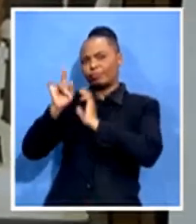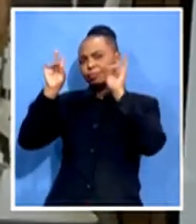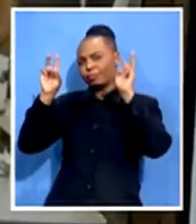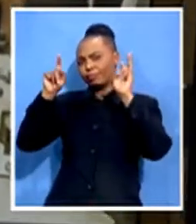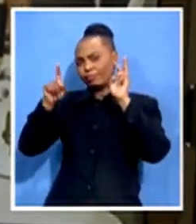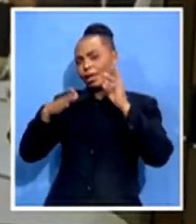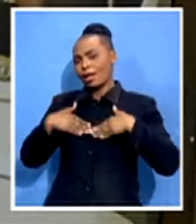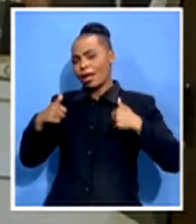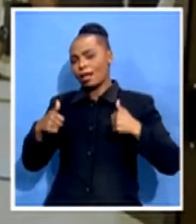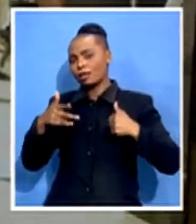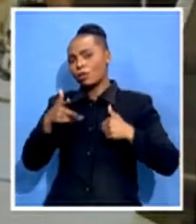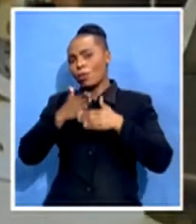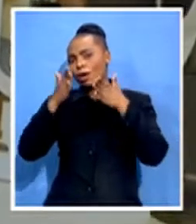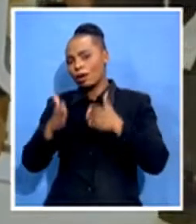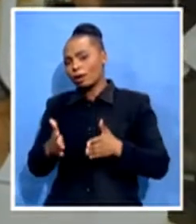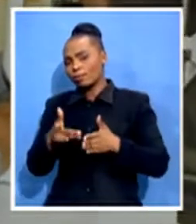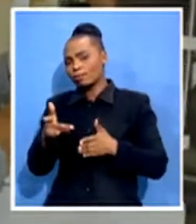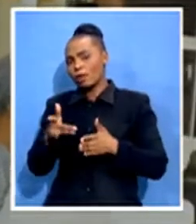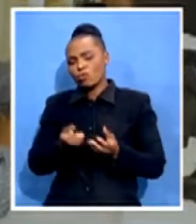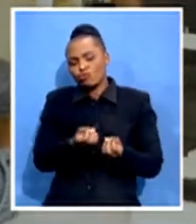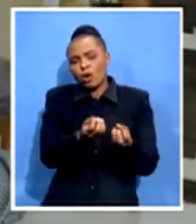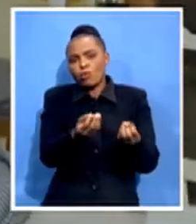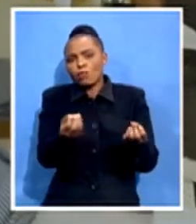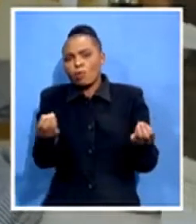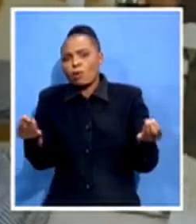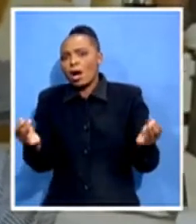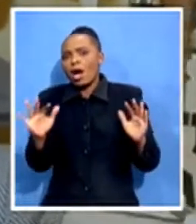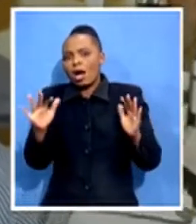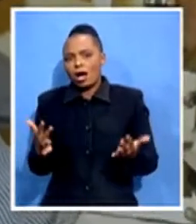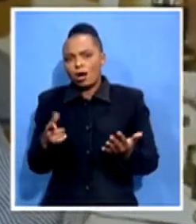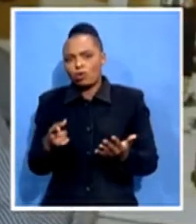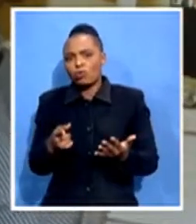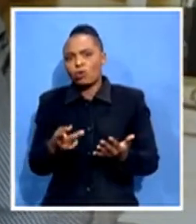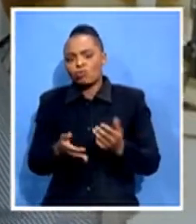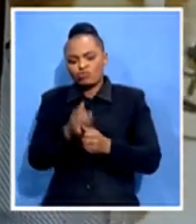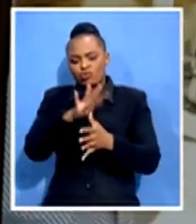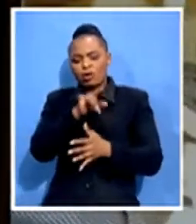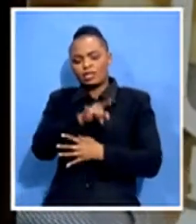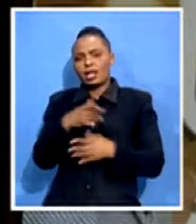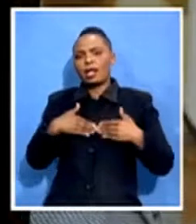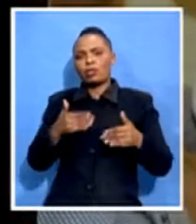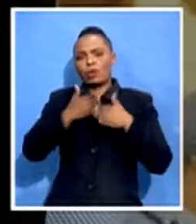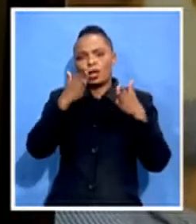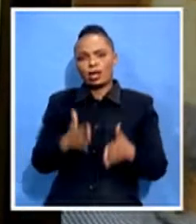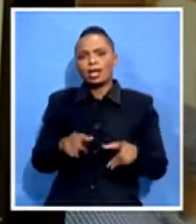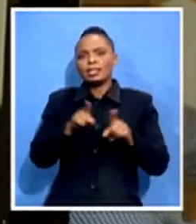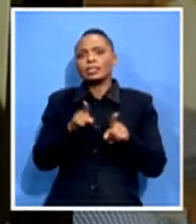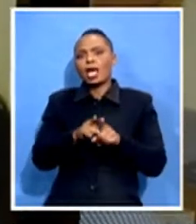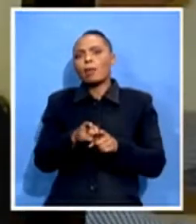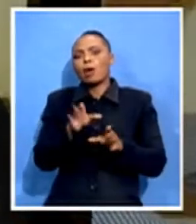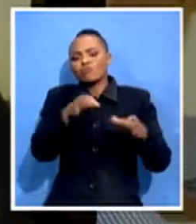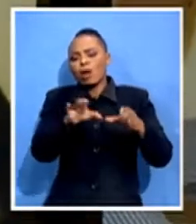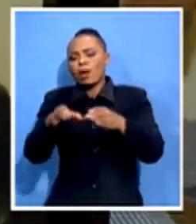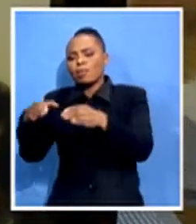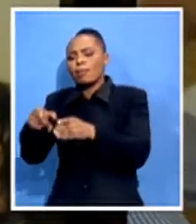this rollout be for health workers, and how do you classify the people who will receive this vaccine here in the province? Good